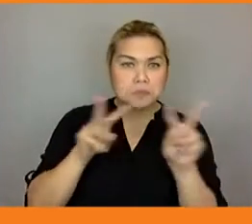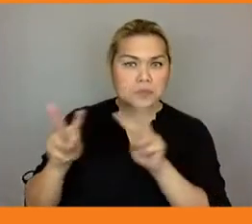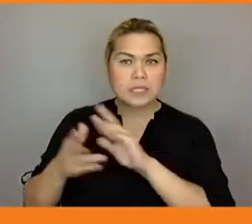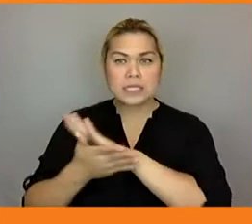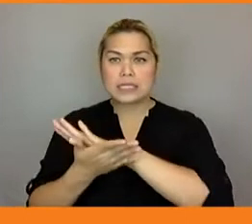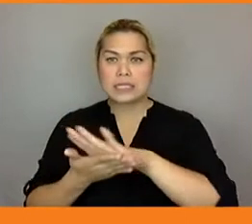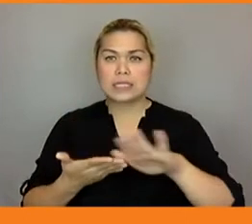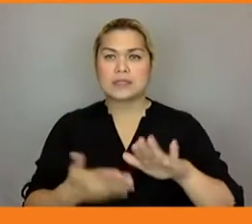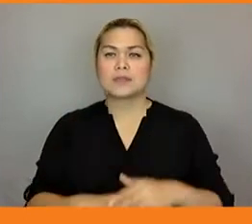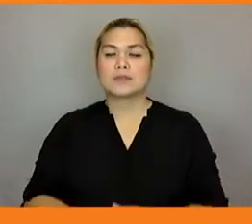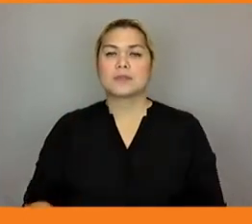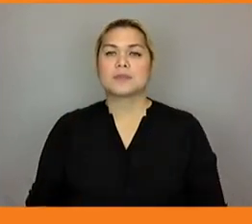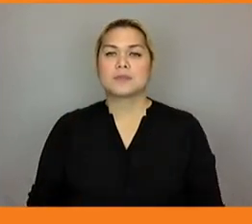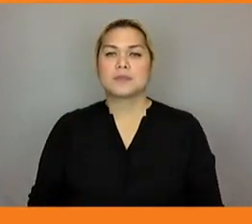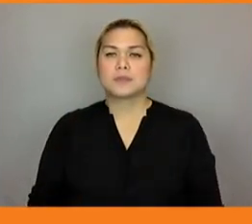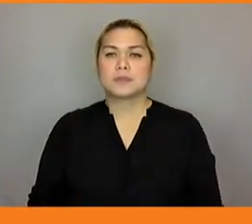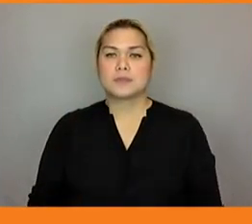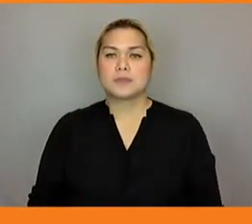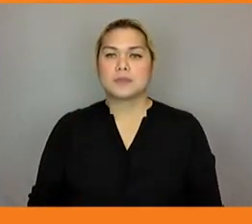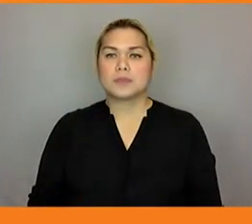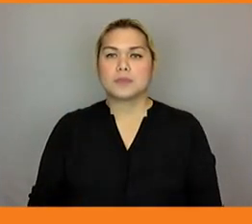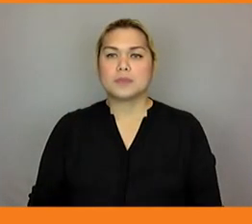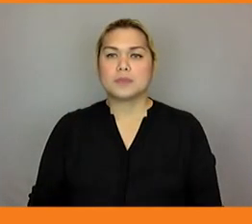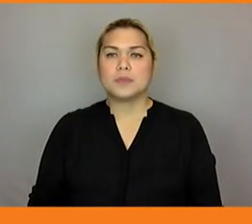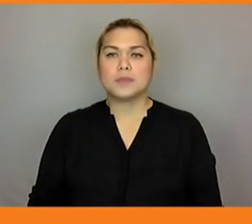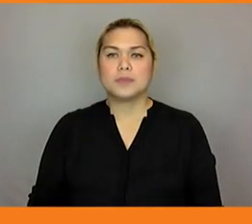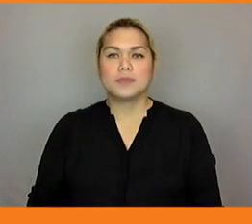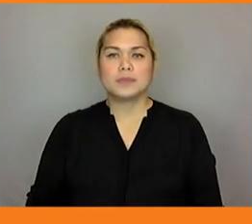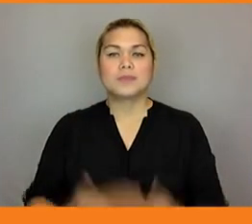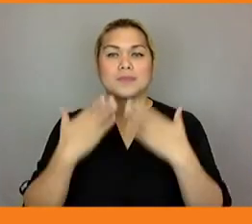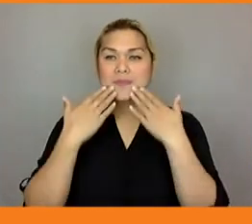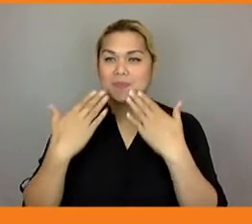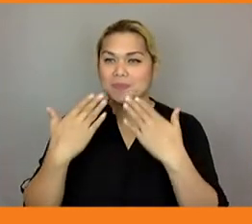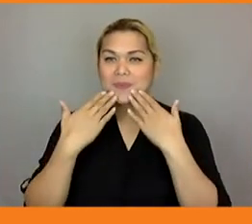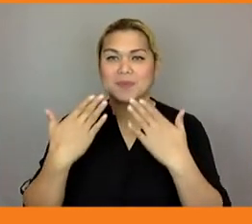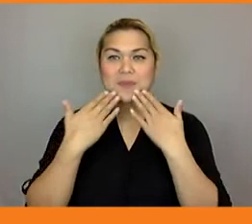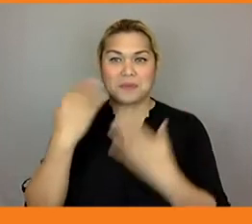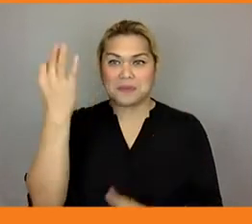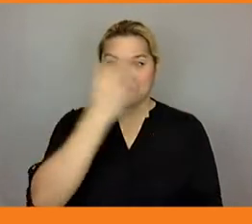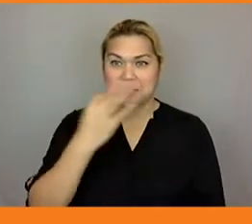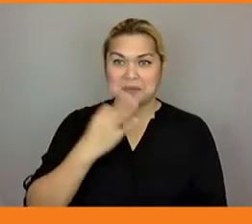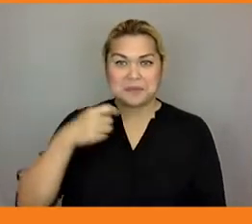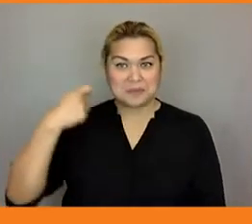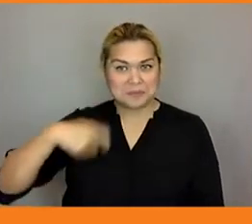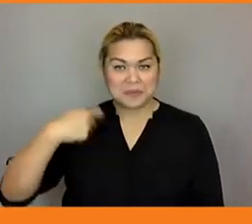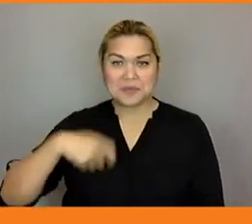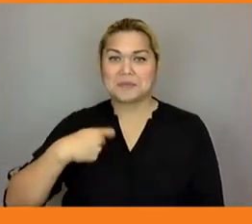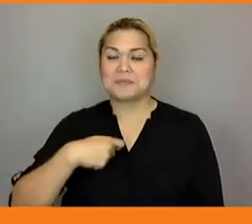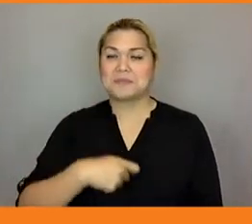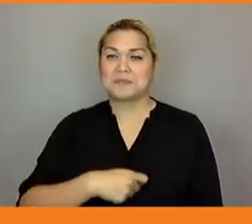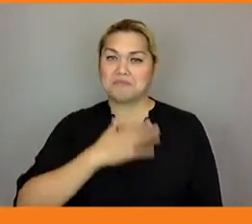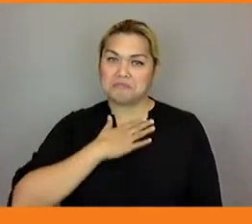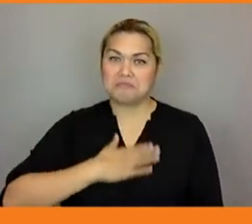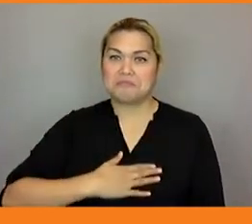Thank you, Lagi, for your questions. Mr. President, your response, please. Yeah, thank you. Thank you, Lagi. Well,